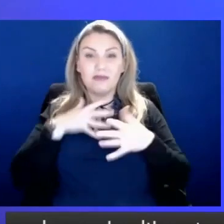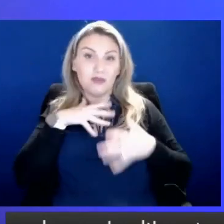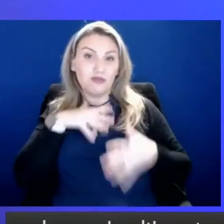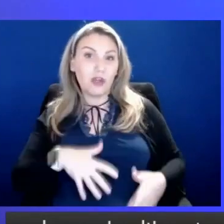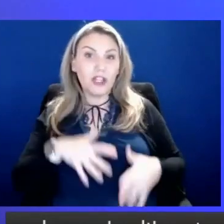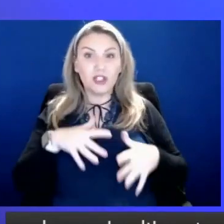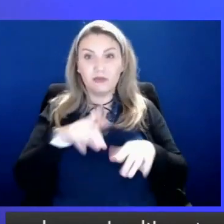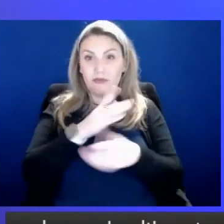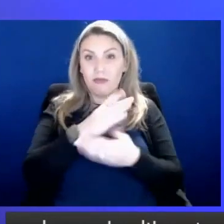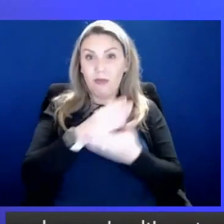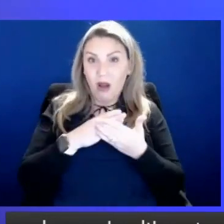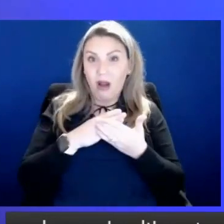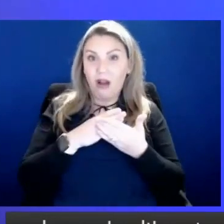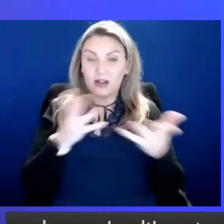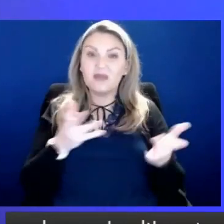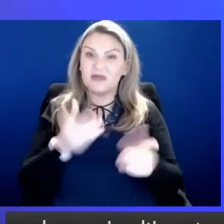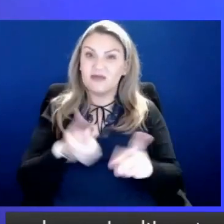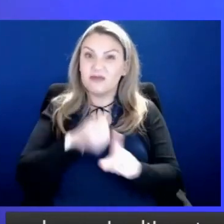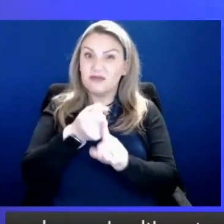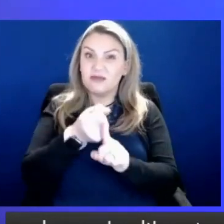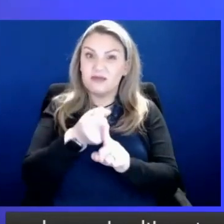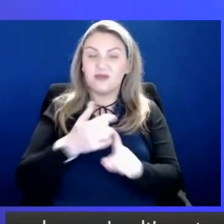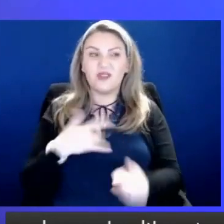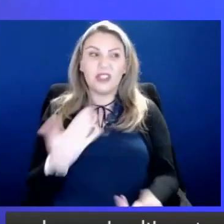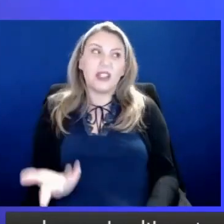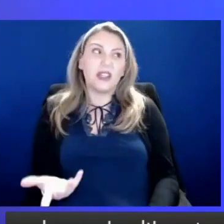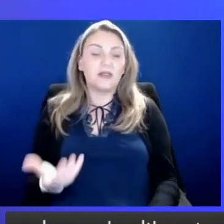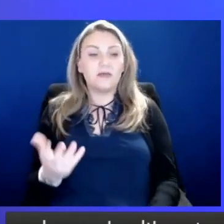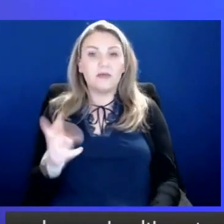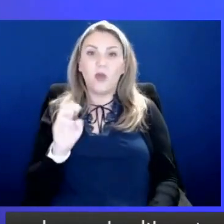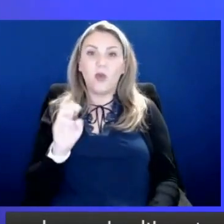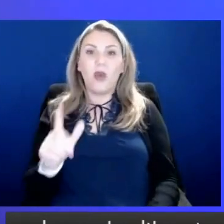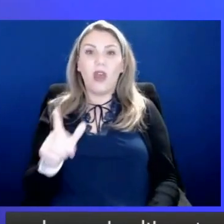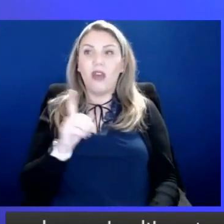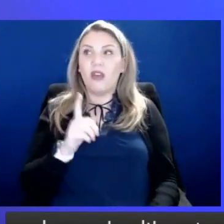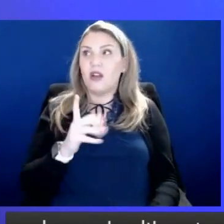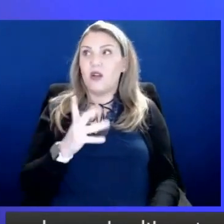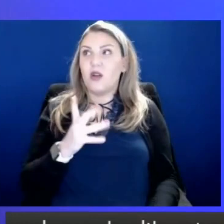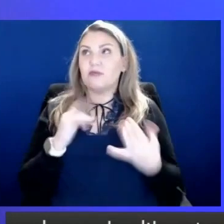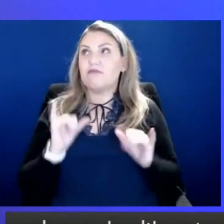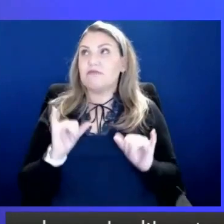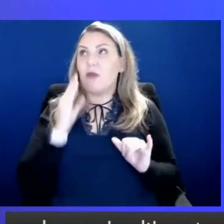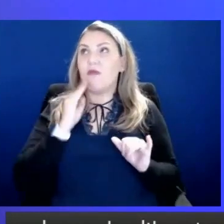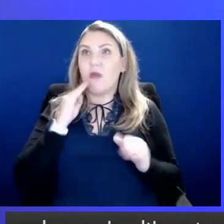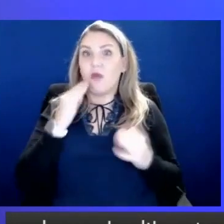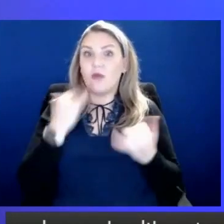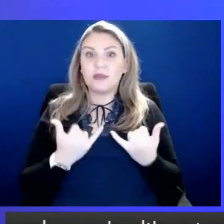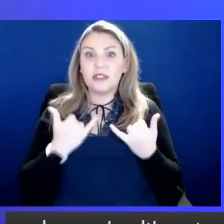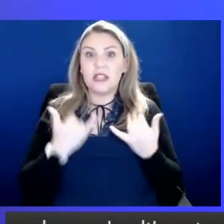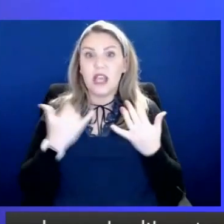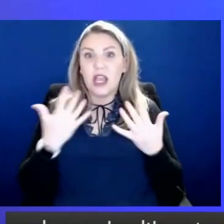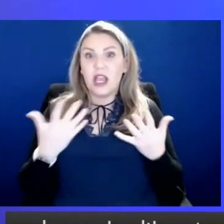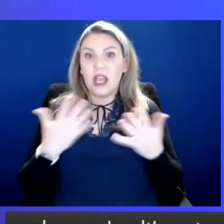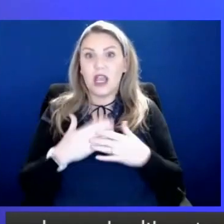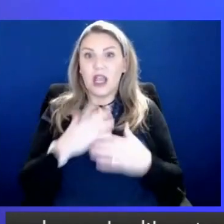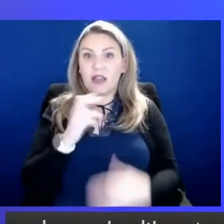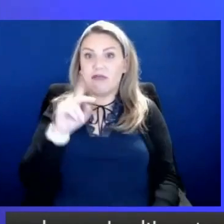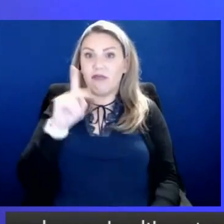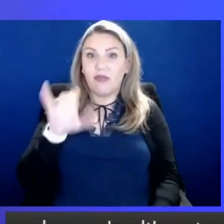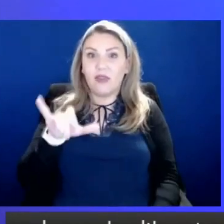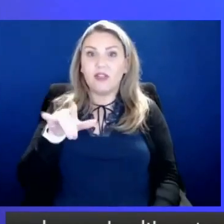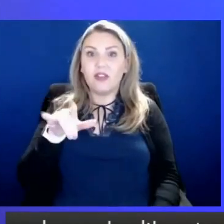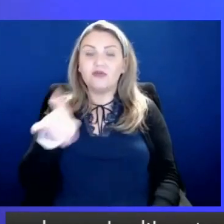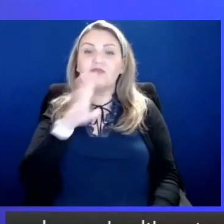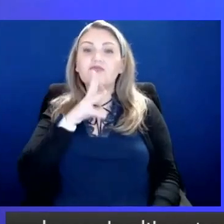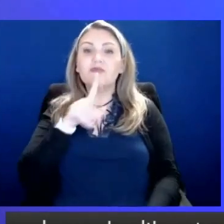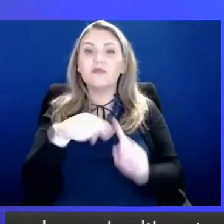kind of feeling like, well, I don't want to get out today. Or, I think Kelly's talked about,